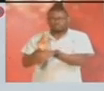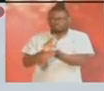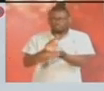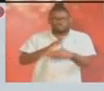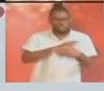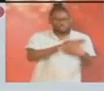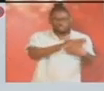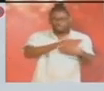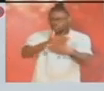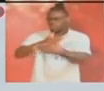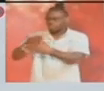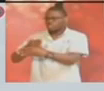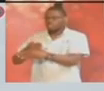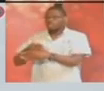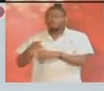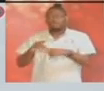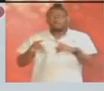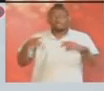40,000,